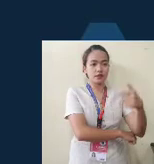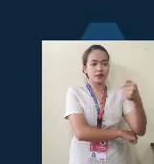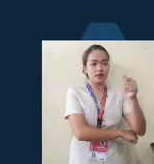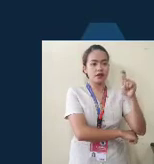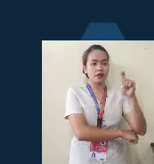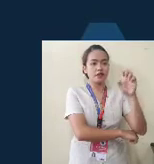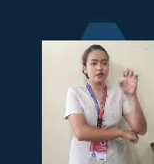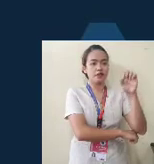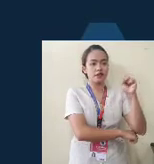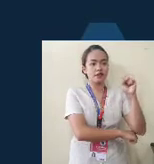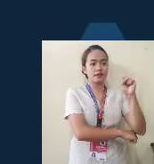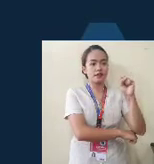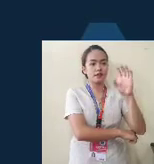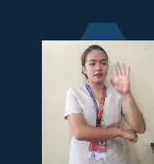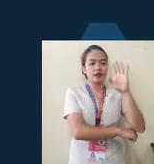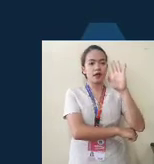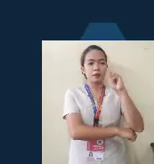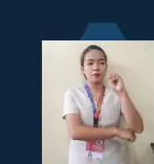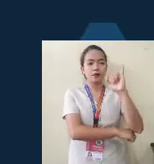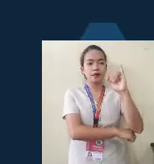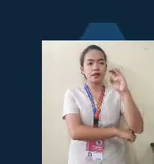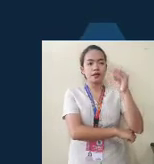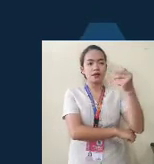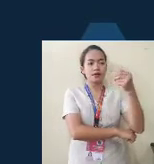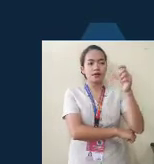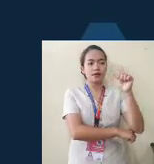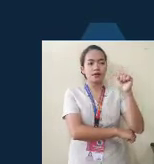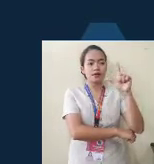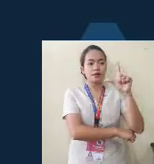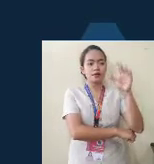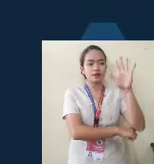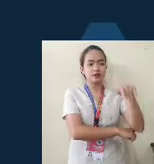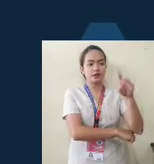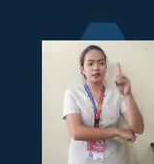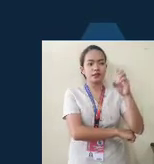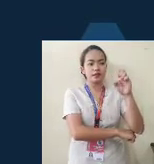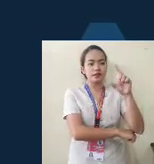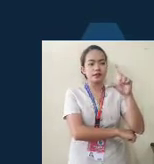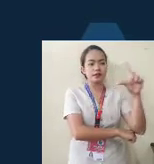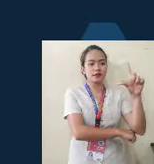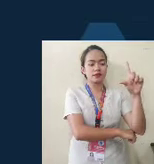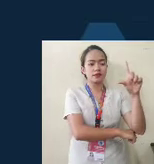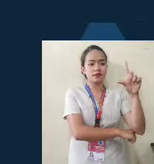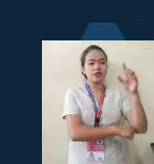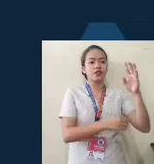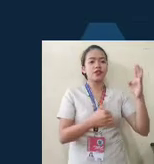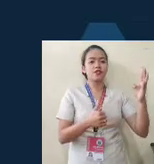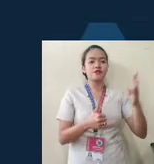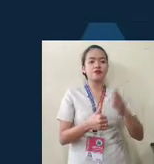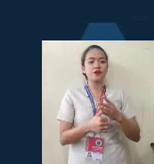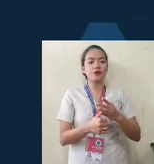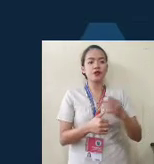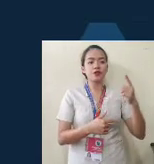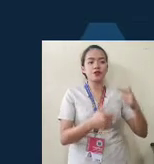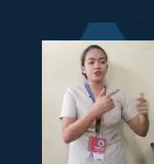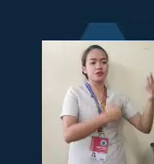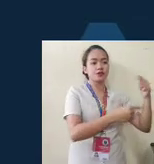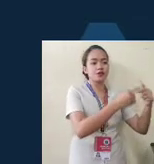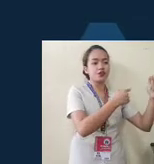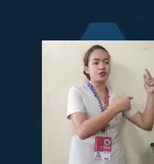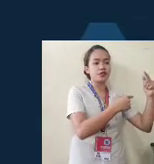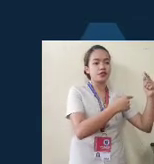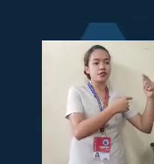storage devices were invented. A microprocessor is a specialized chip which is developed